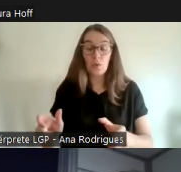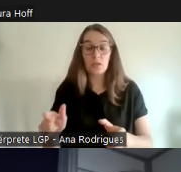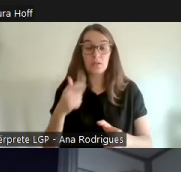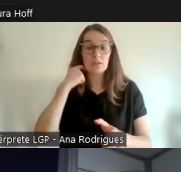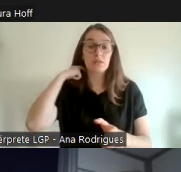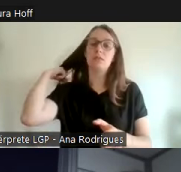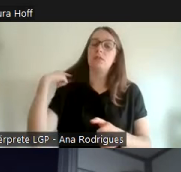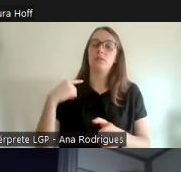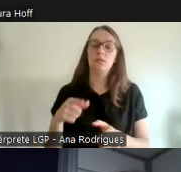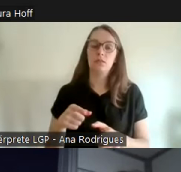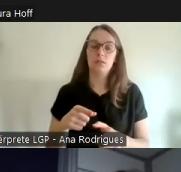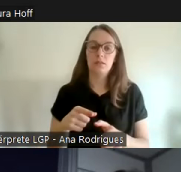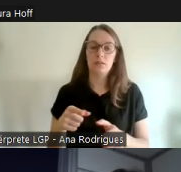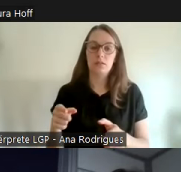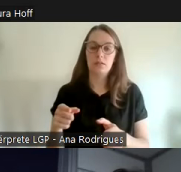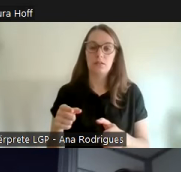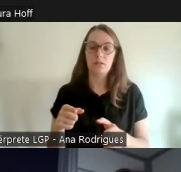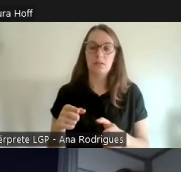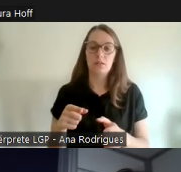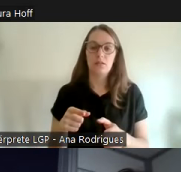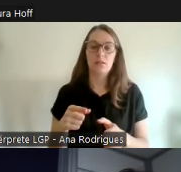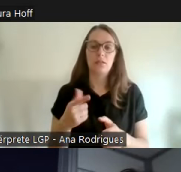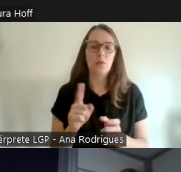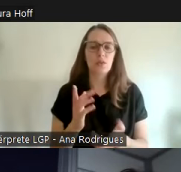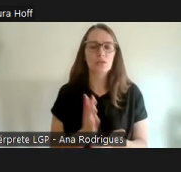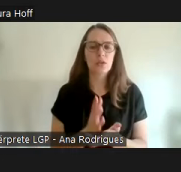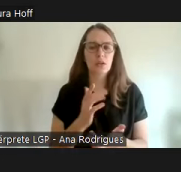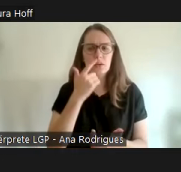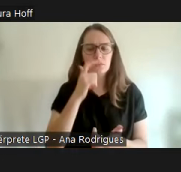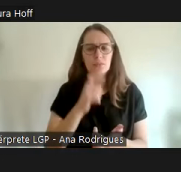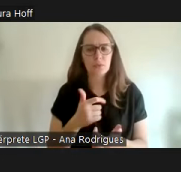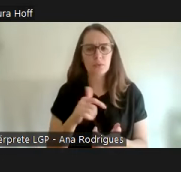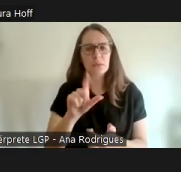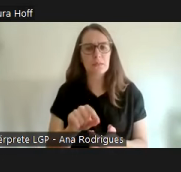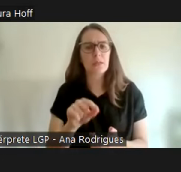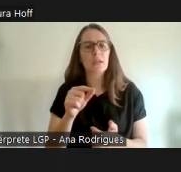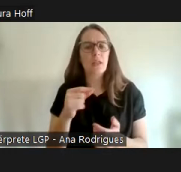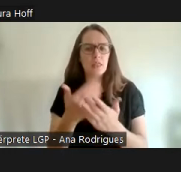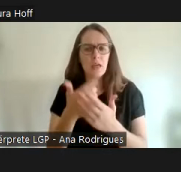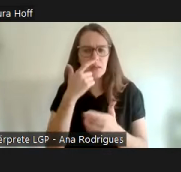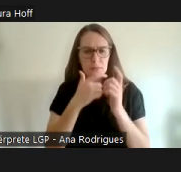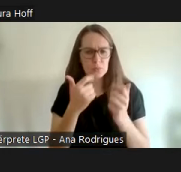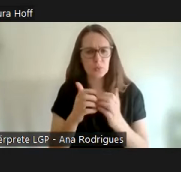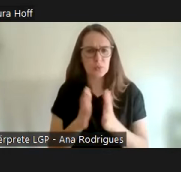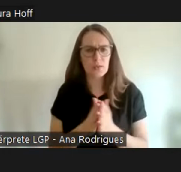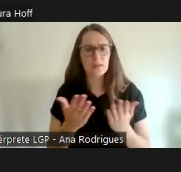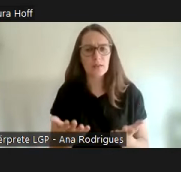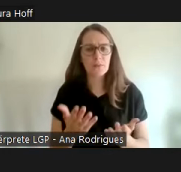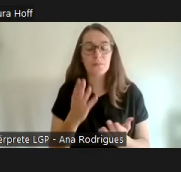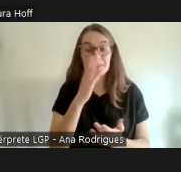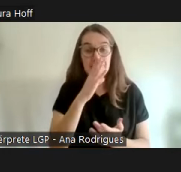should work together not only for themselves, but also for the greater good of its people. And this all in order for a